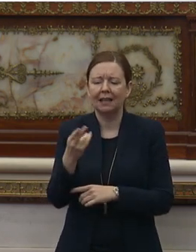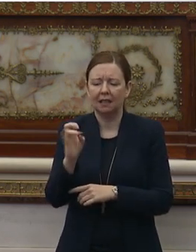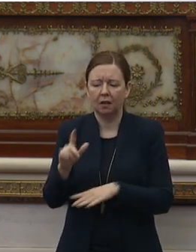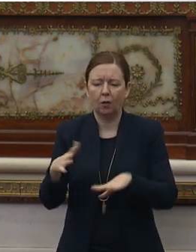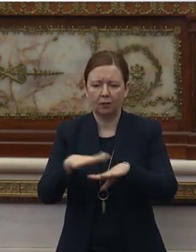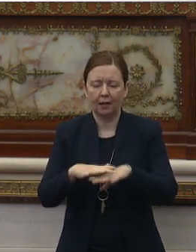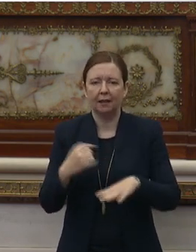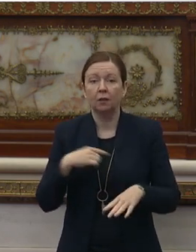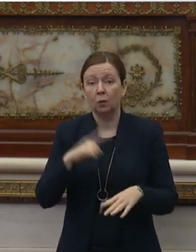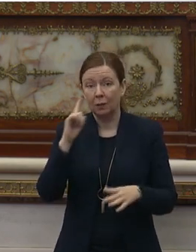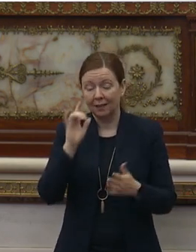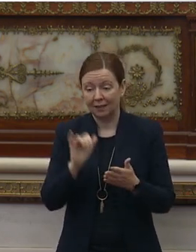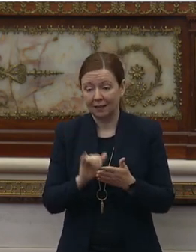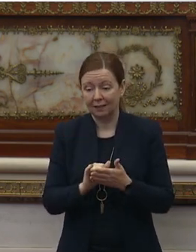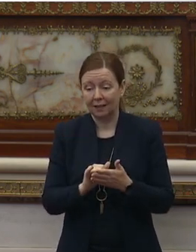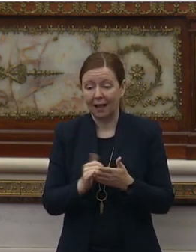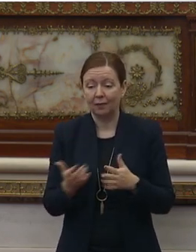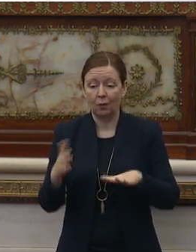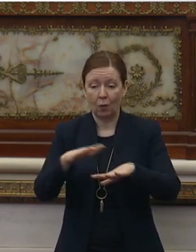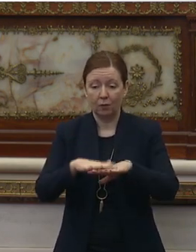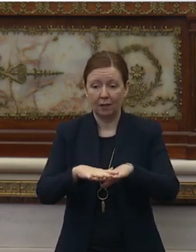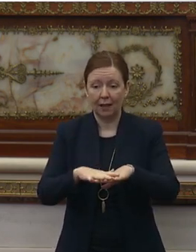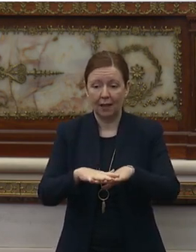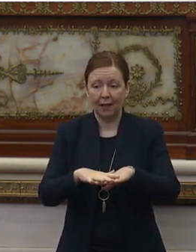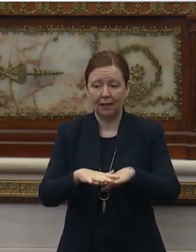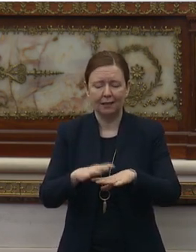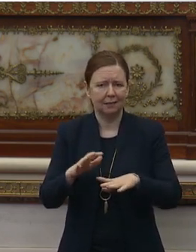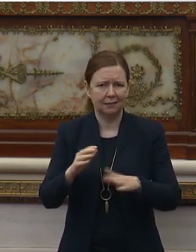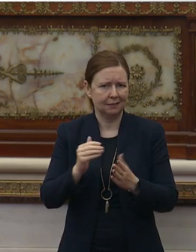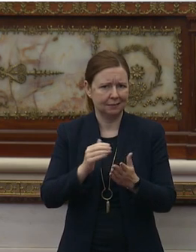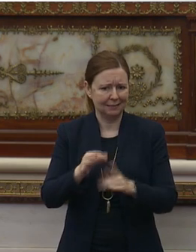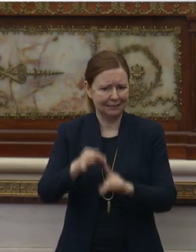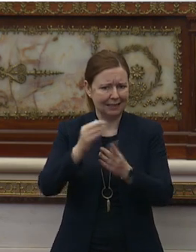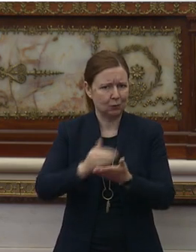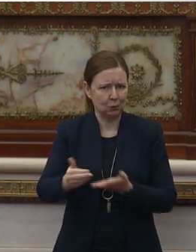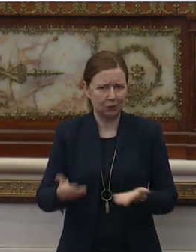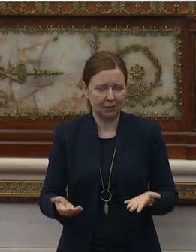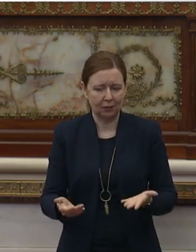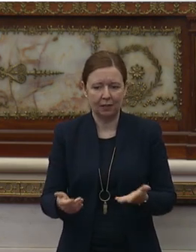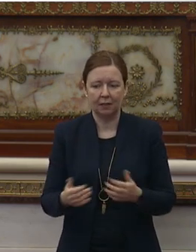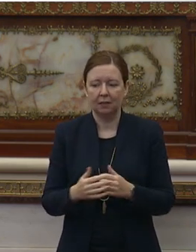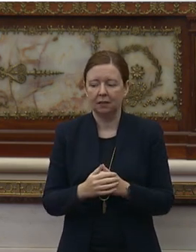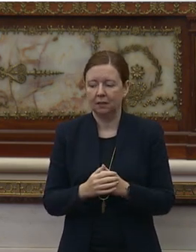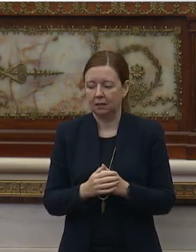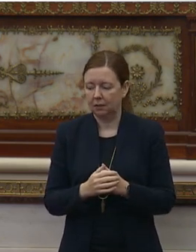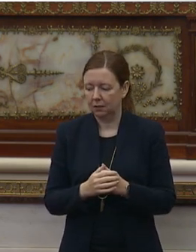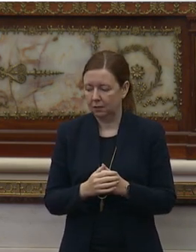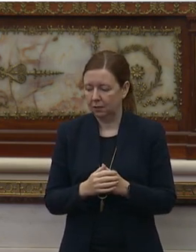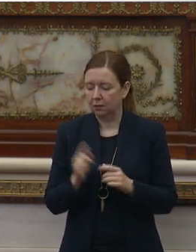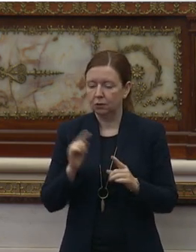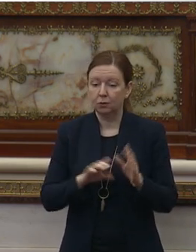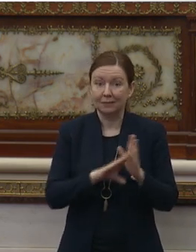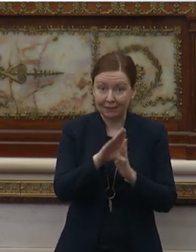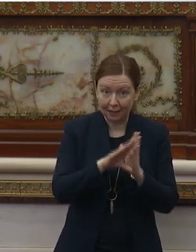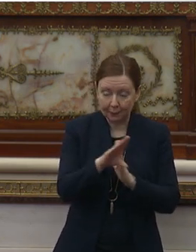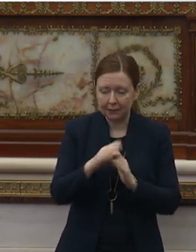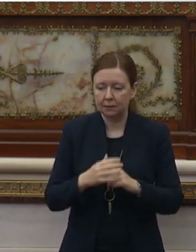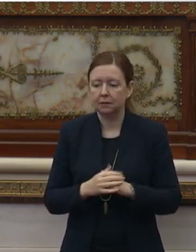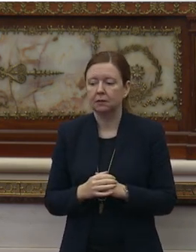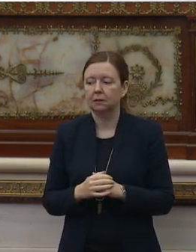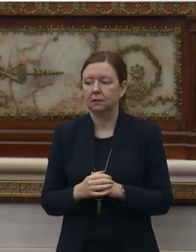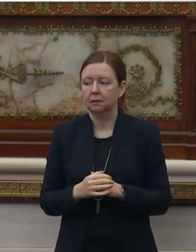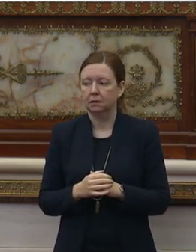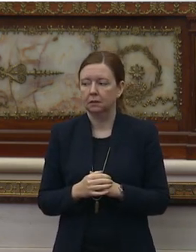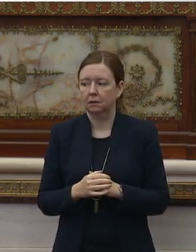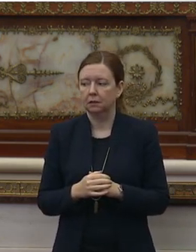Crucially, we think that this overlay is inherently exclusionary. It's exclusionary zoning, it's exclusionary development,